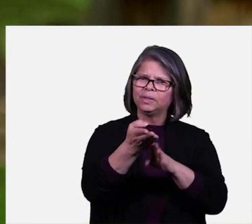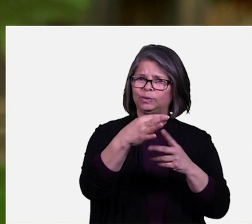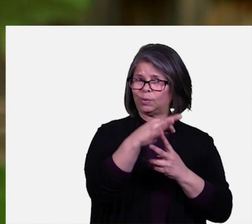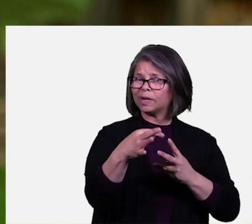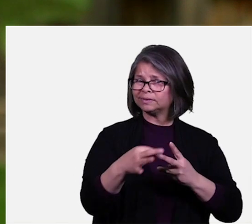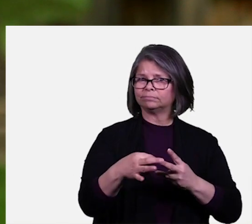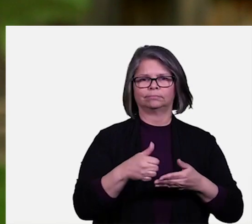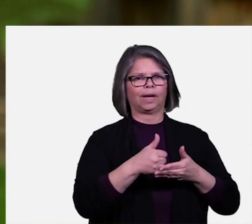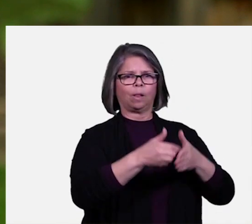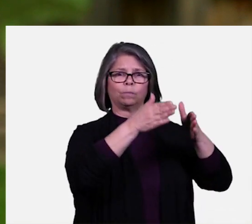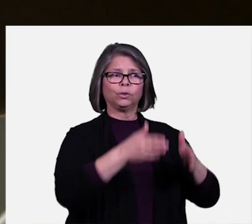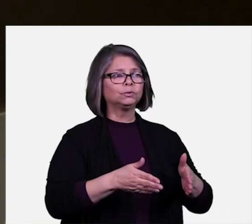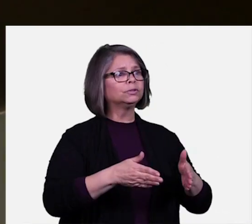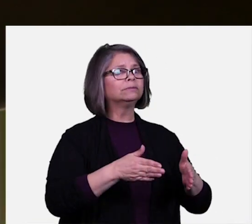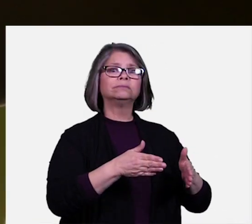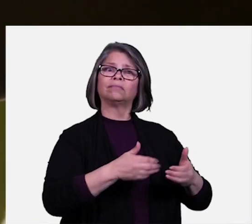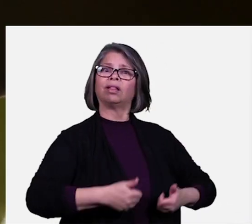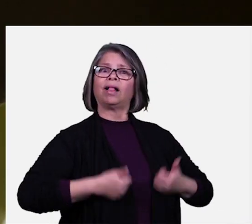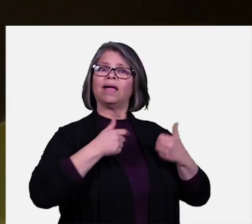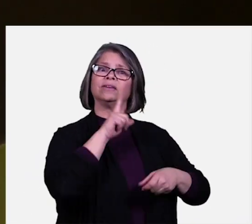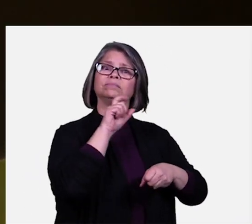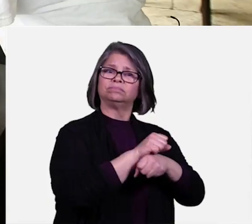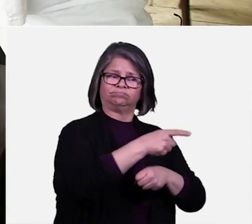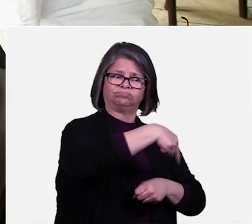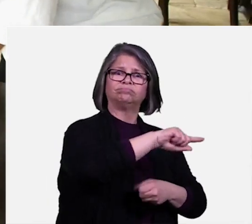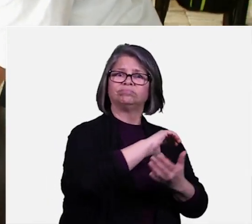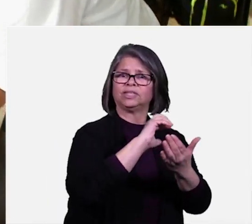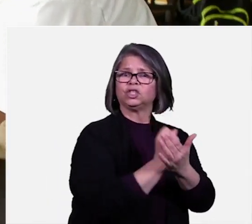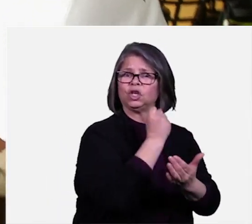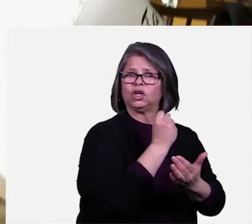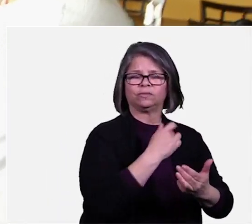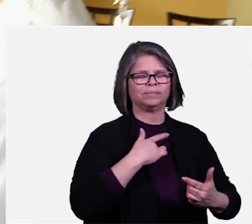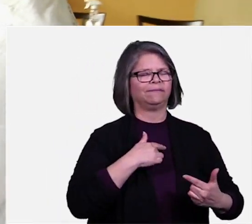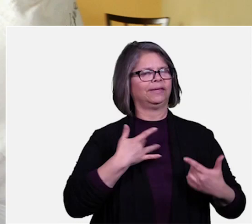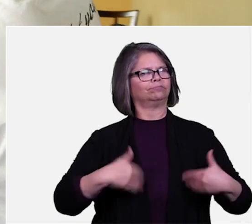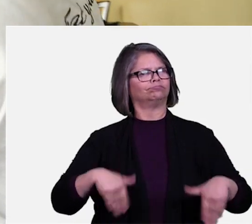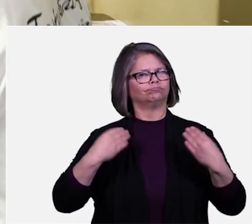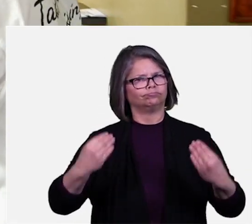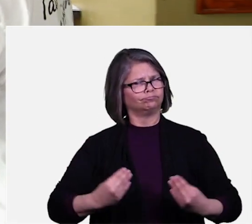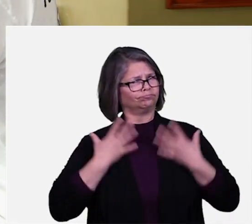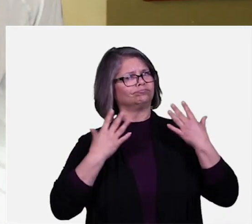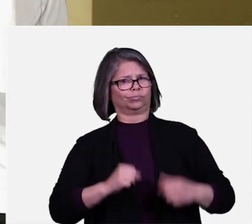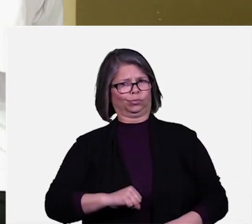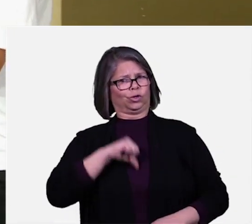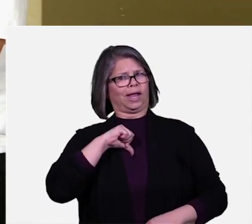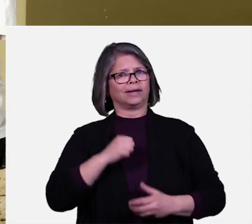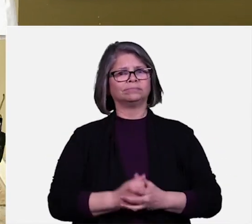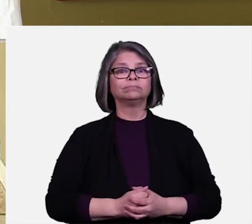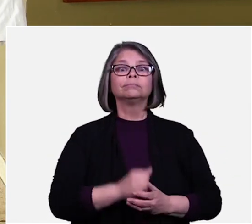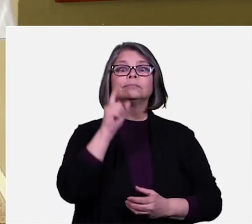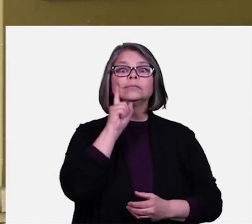It is a great career choice. It brings a lot of pride to myself for being able to help an individual